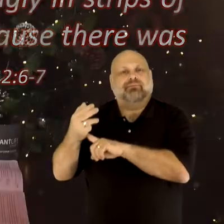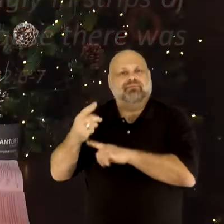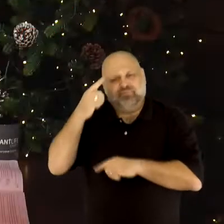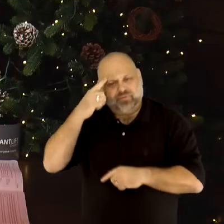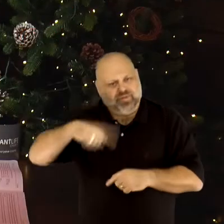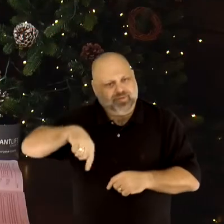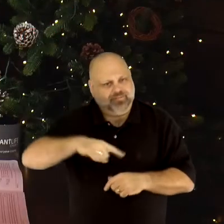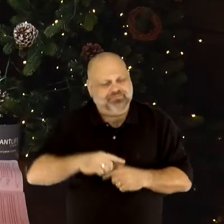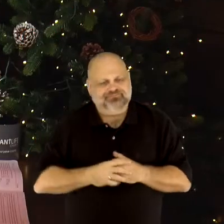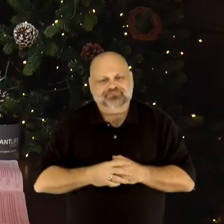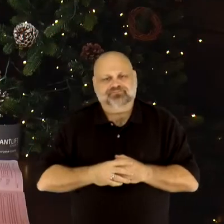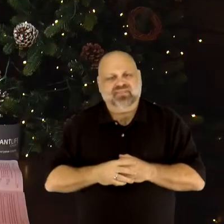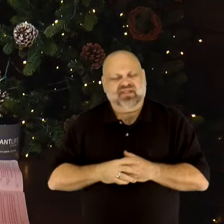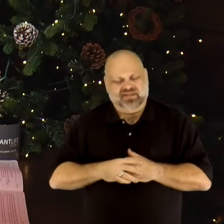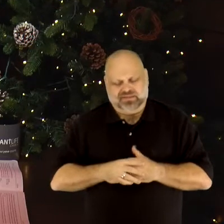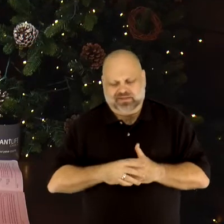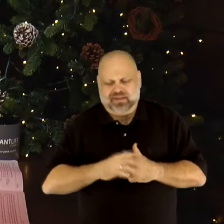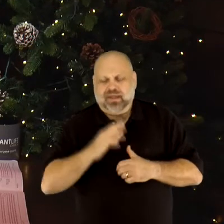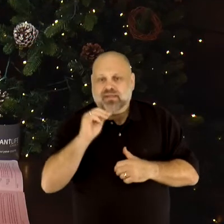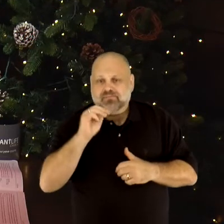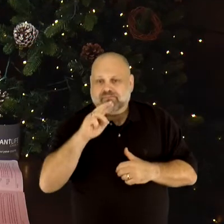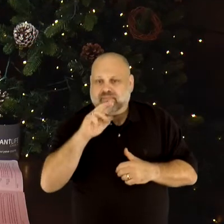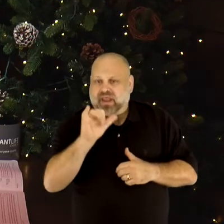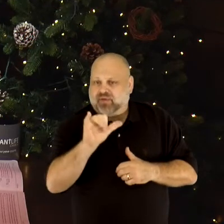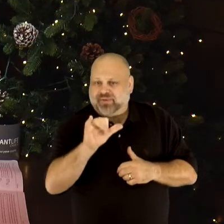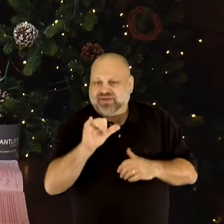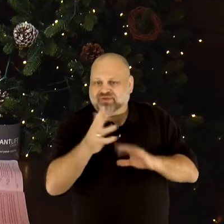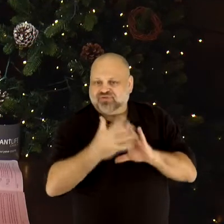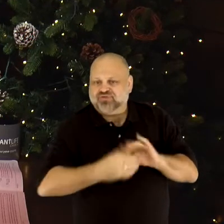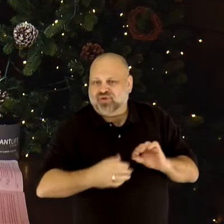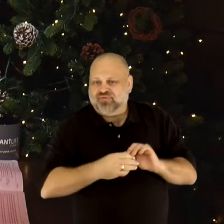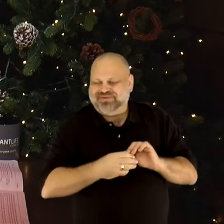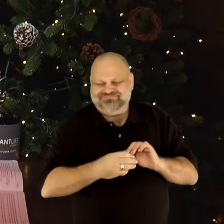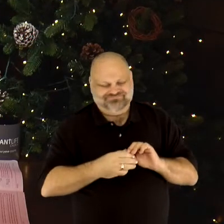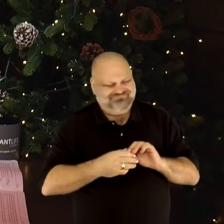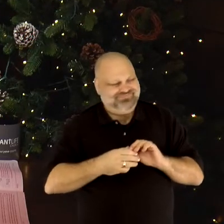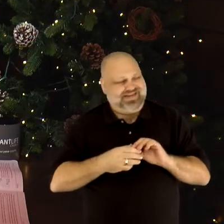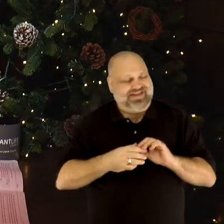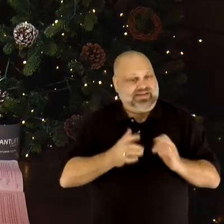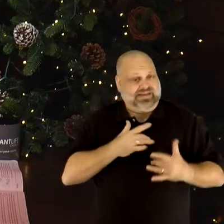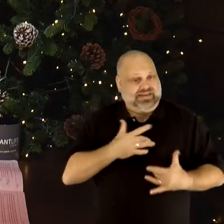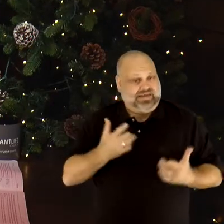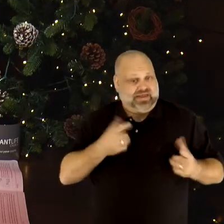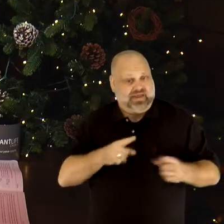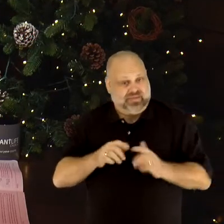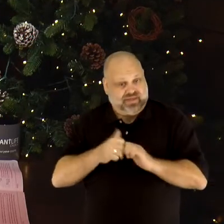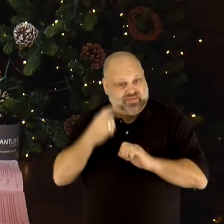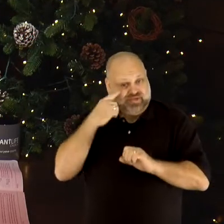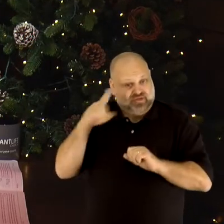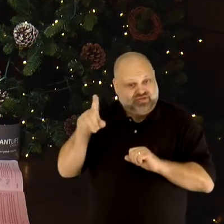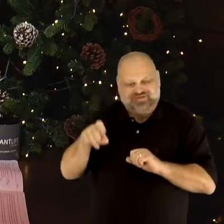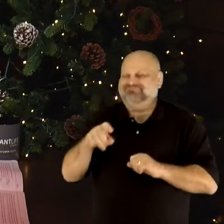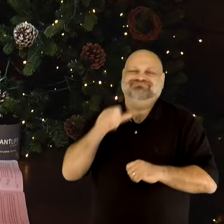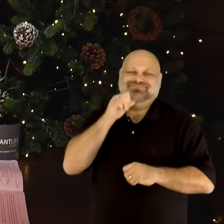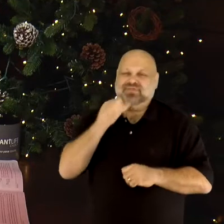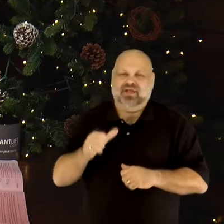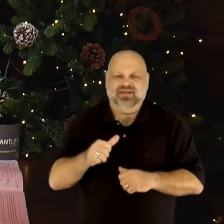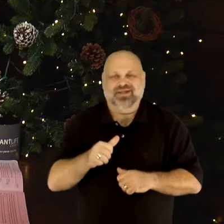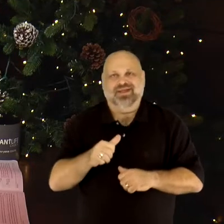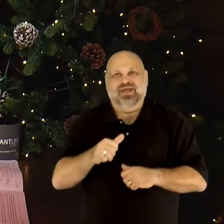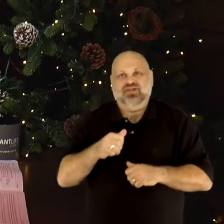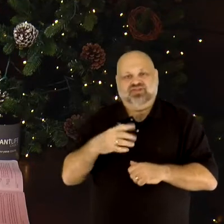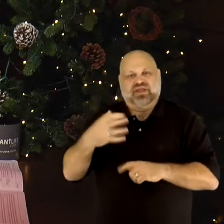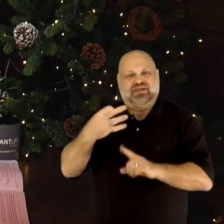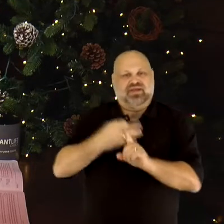Look at Mary's story. It doesn't always happen like we think it should. She rides on a donkey for several days while